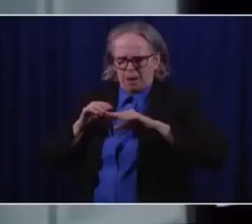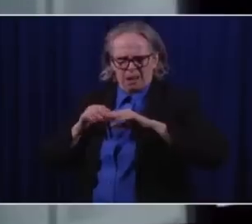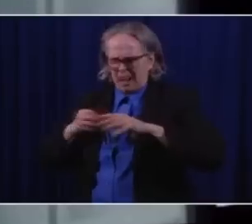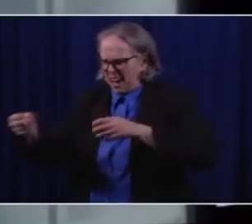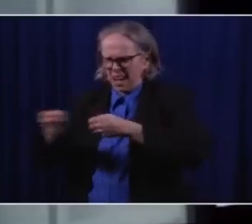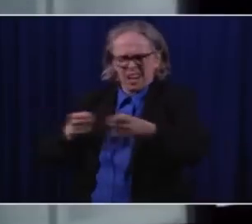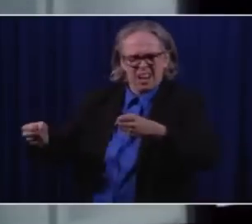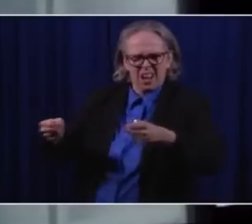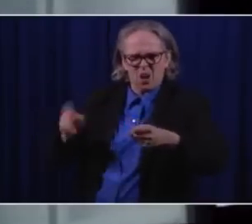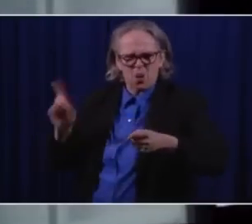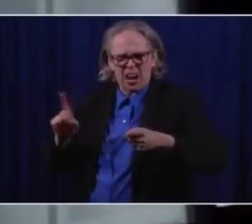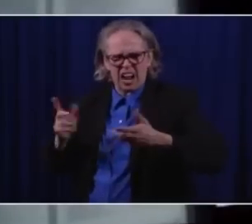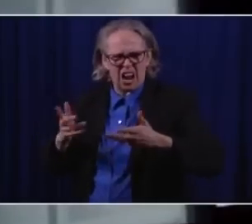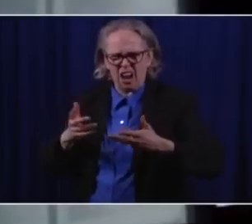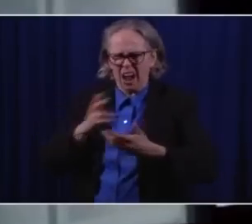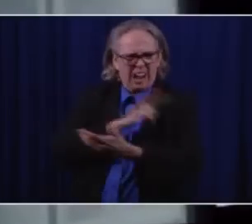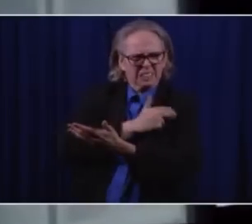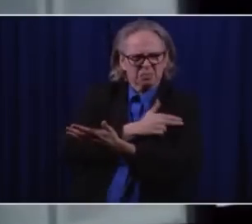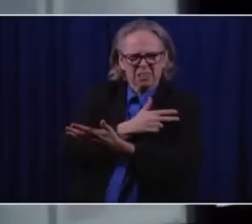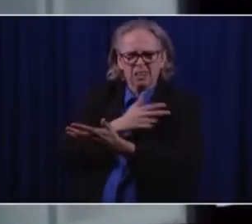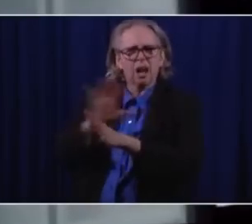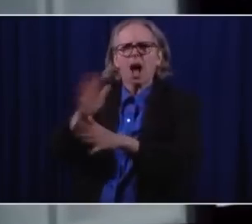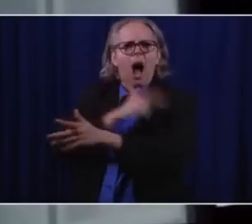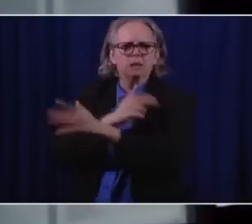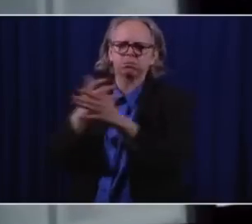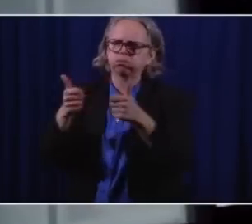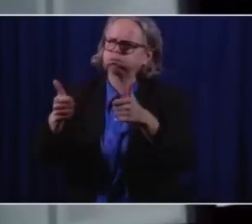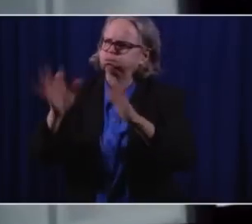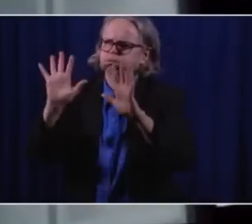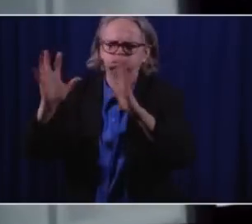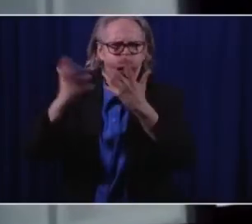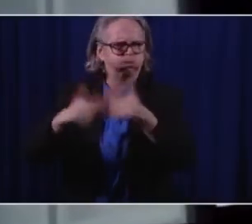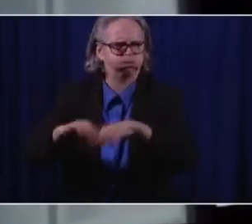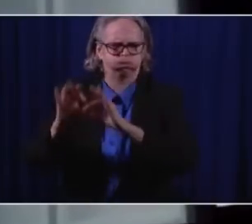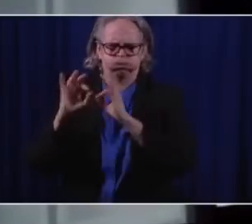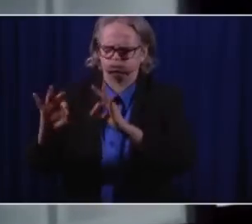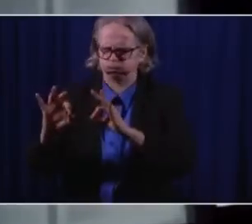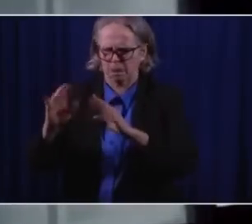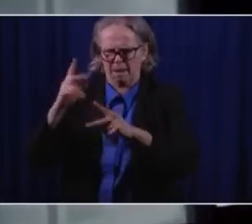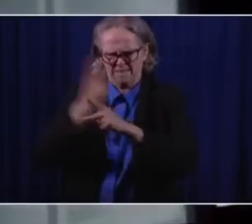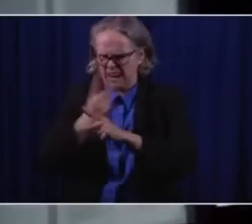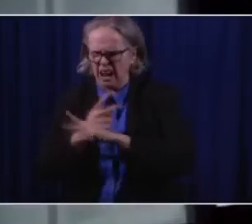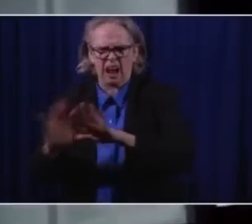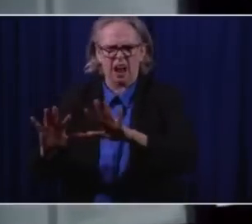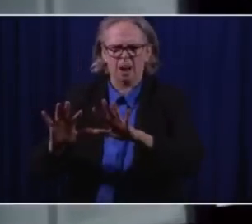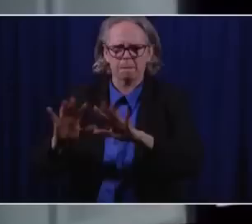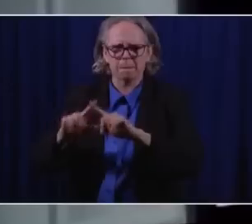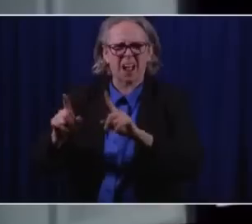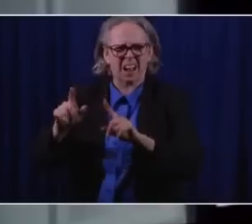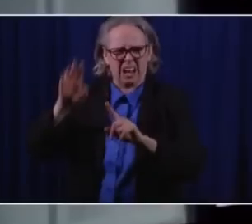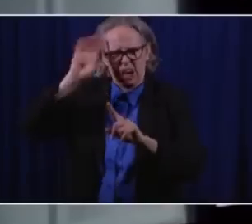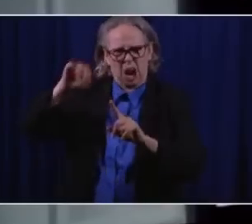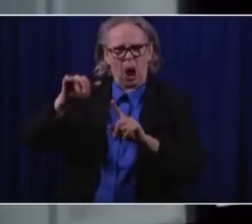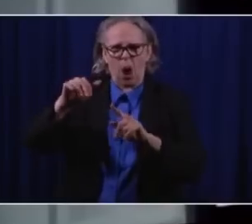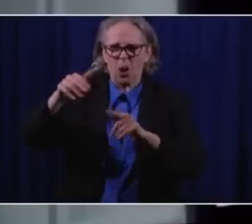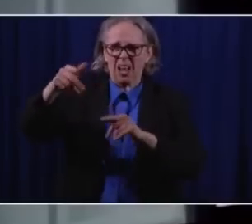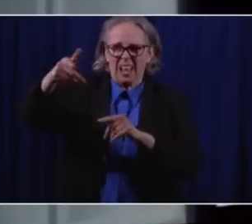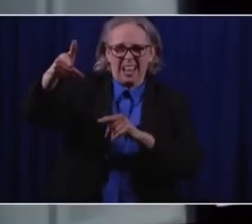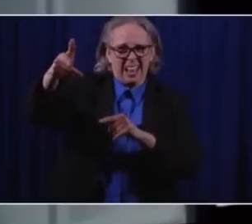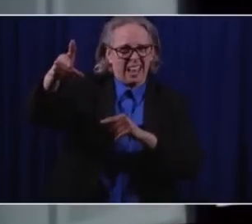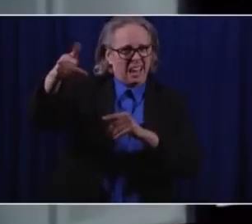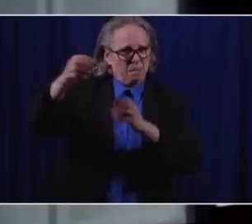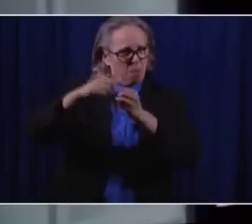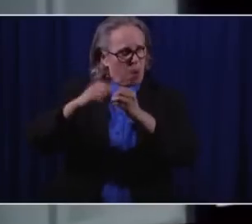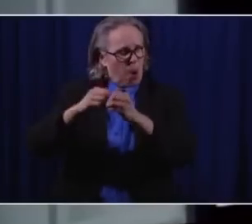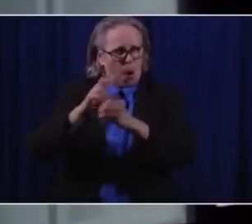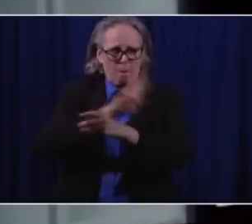working a lot of hours to try to support those plans. But, you know, the blizzard and the tidal wave feels like it's coming to us, and that